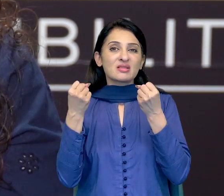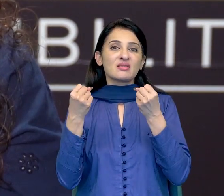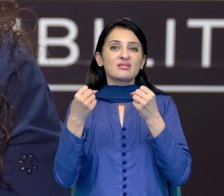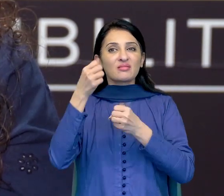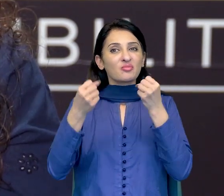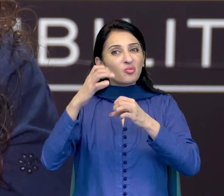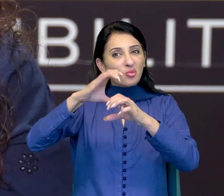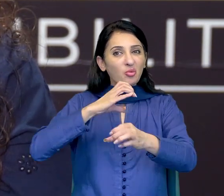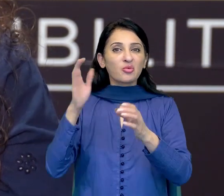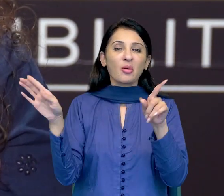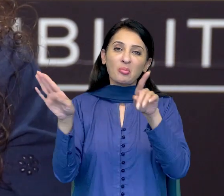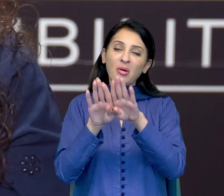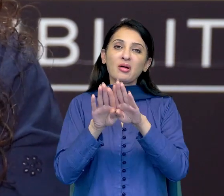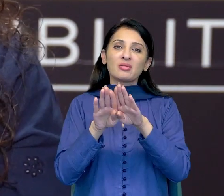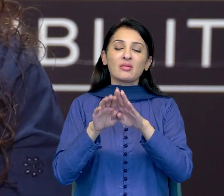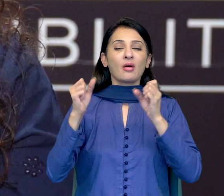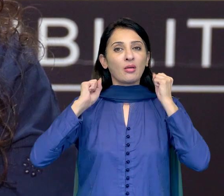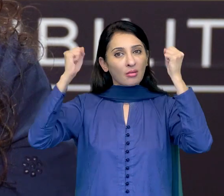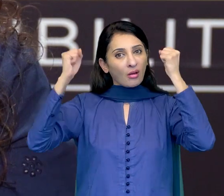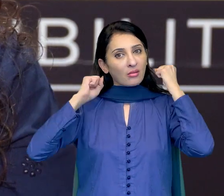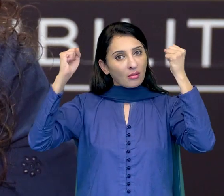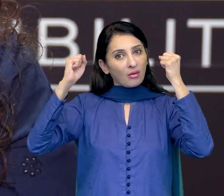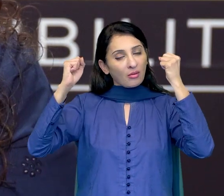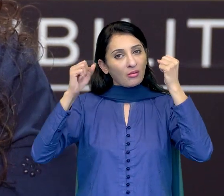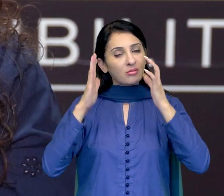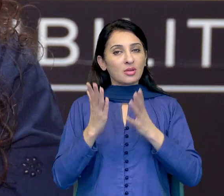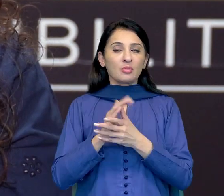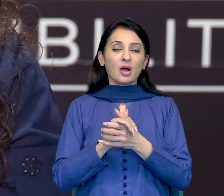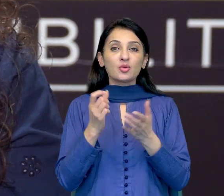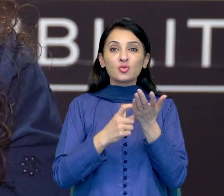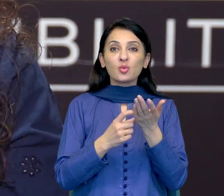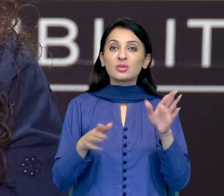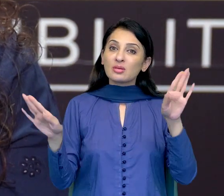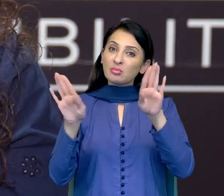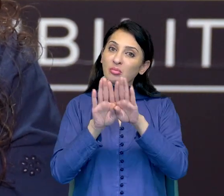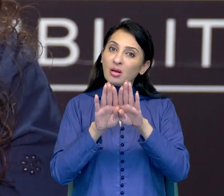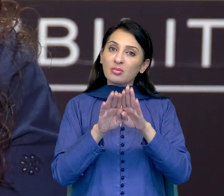of everyday basic issues of,